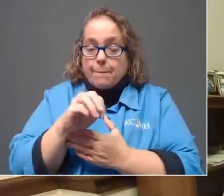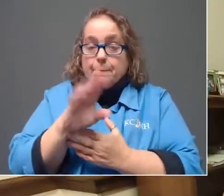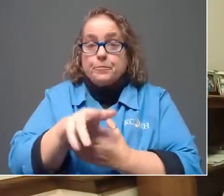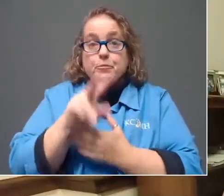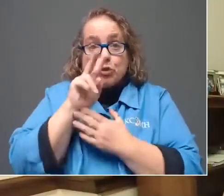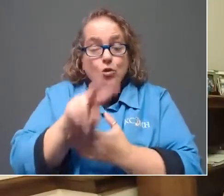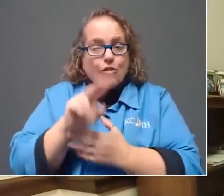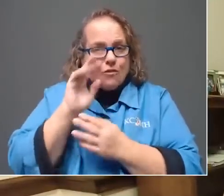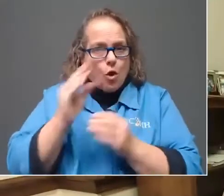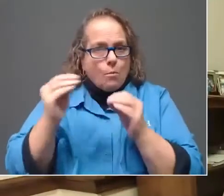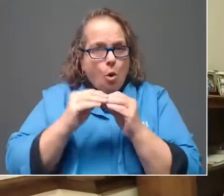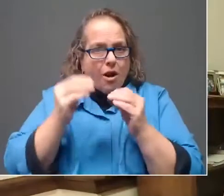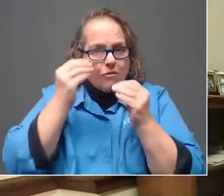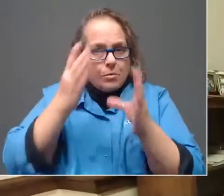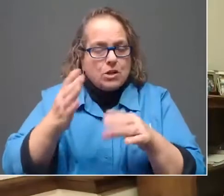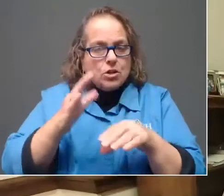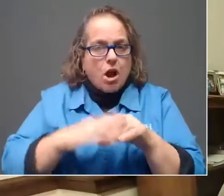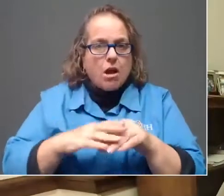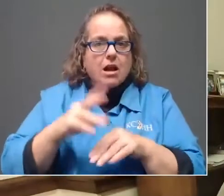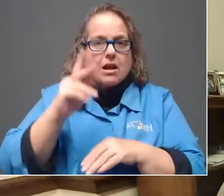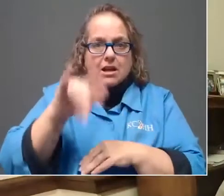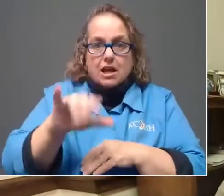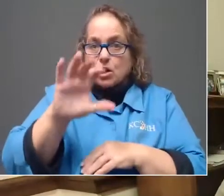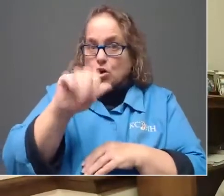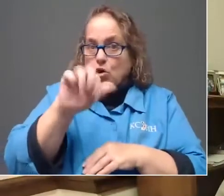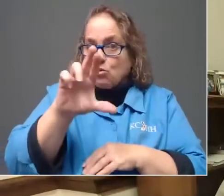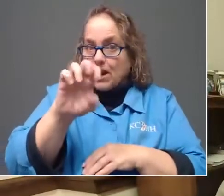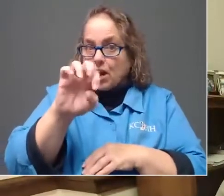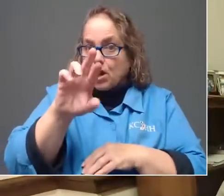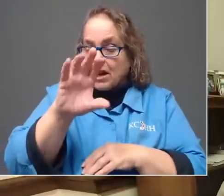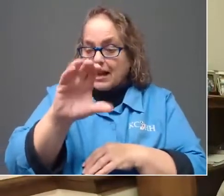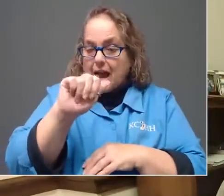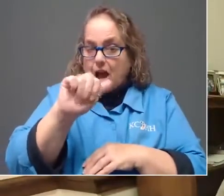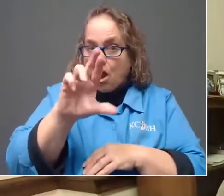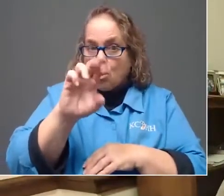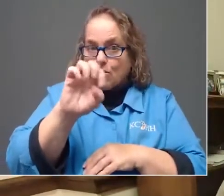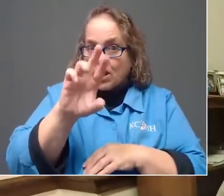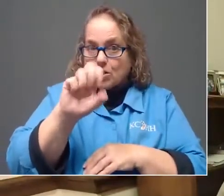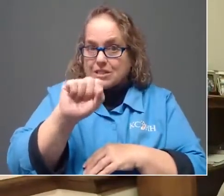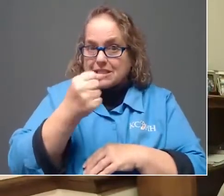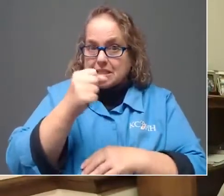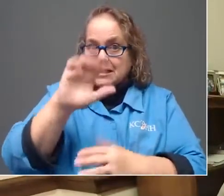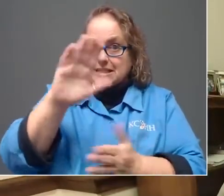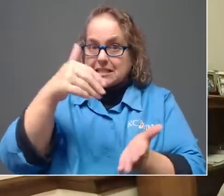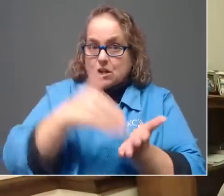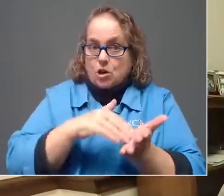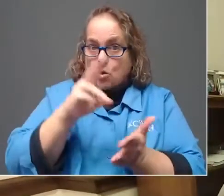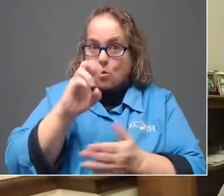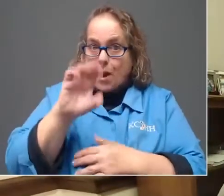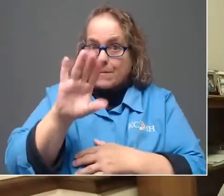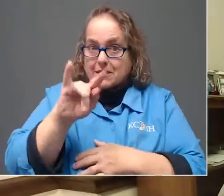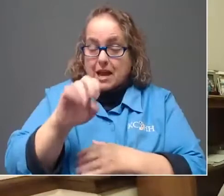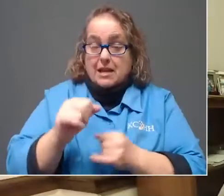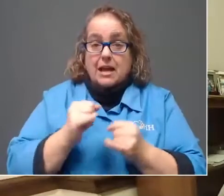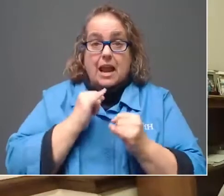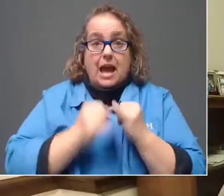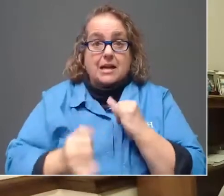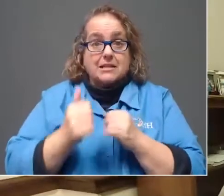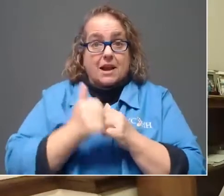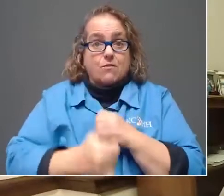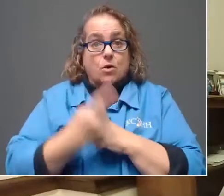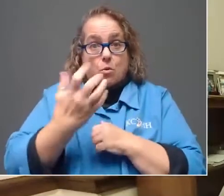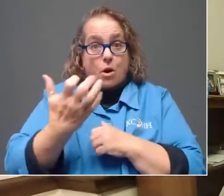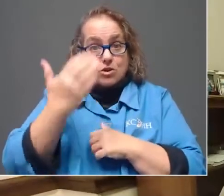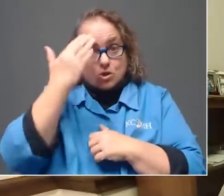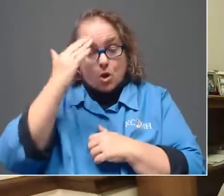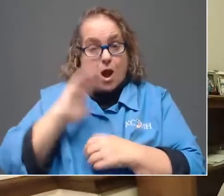information on the Kentucky Career Center website. Now, last, I know everyone is always anxious to hear about our numbers and